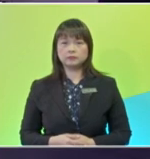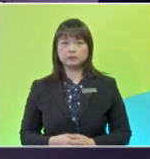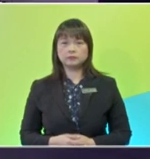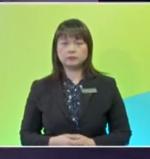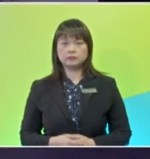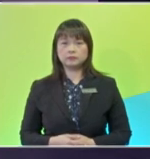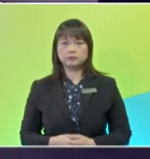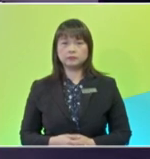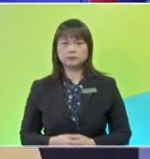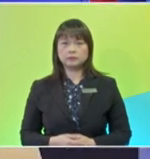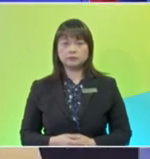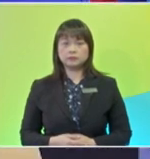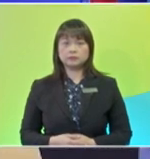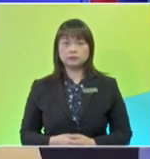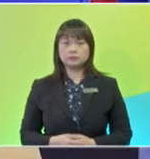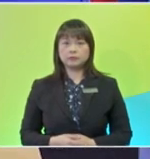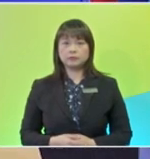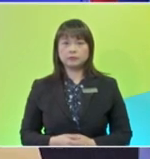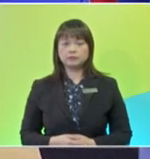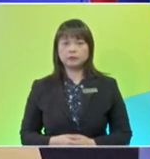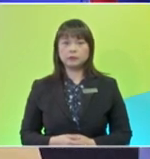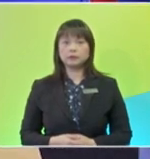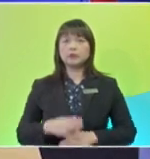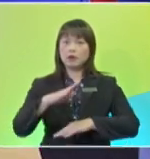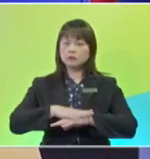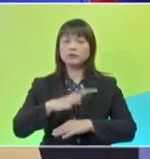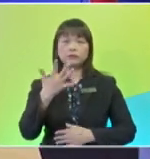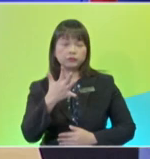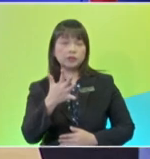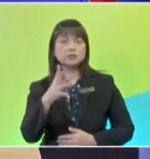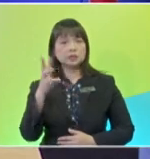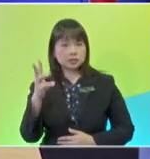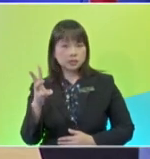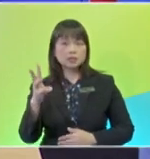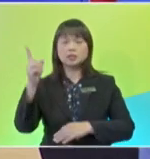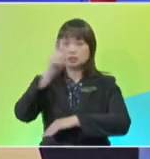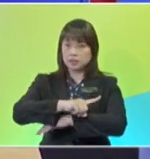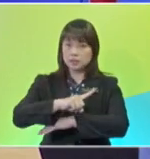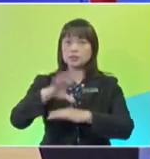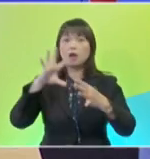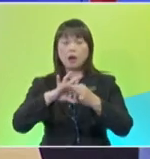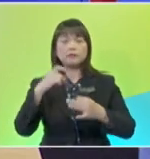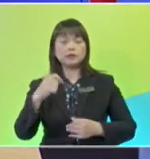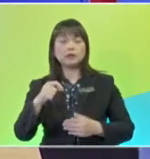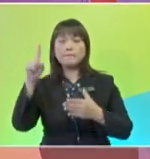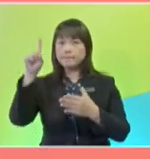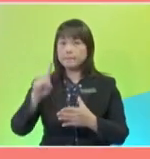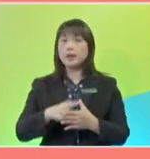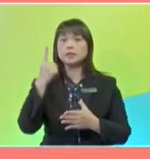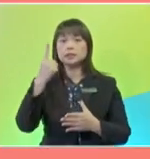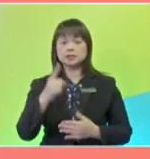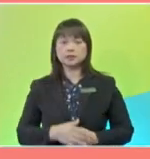Okay. And then on the 14th, 15th, 16th day of the month, you'll get to see the full